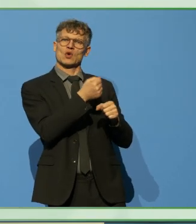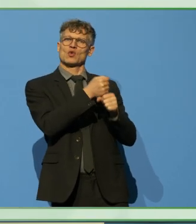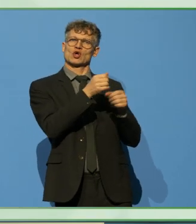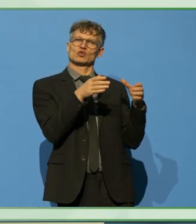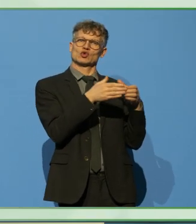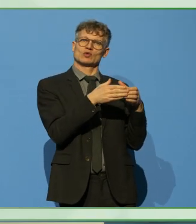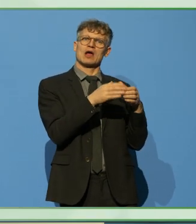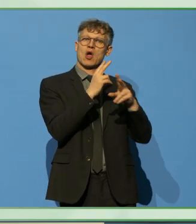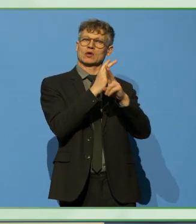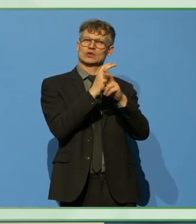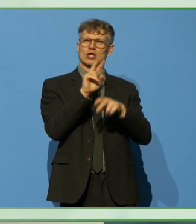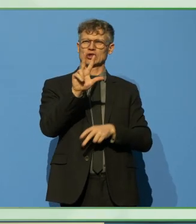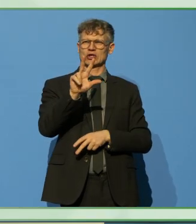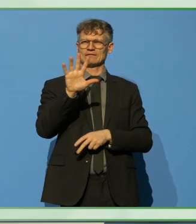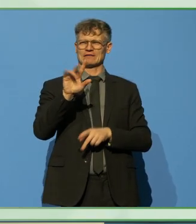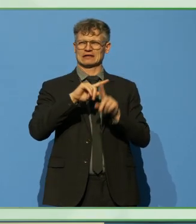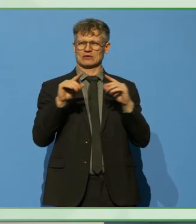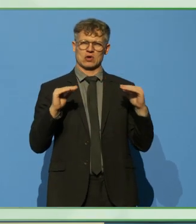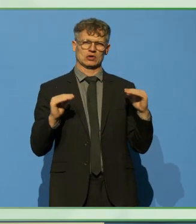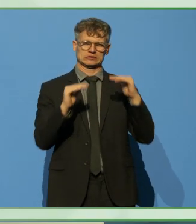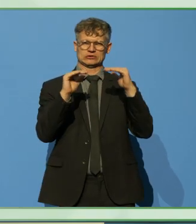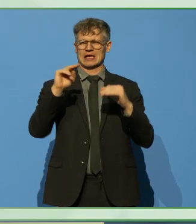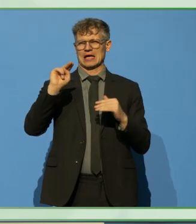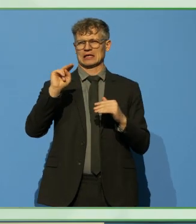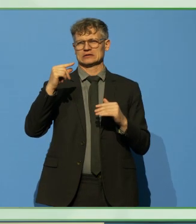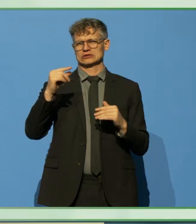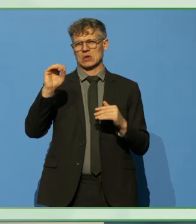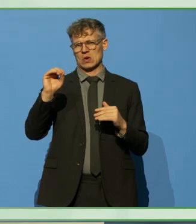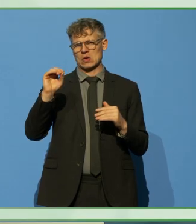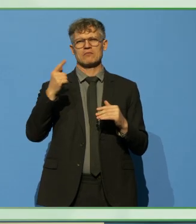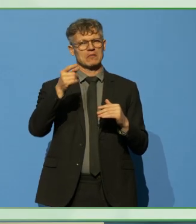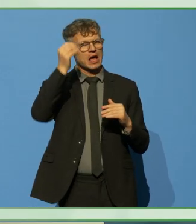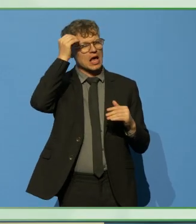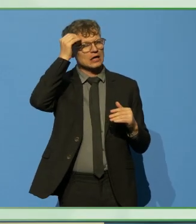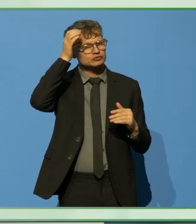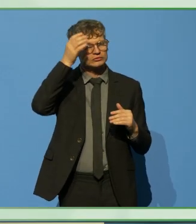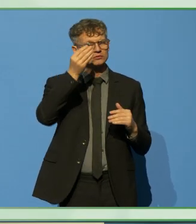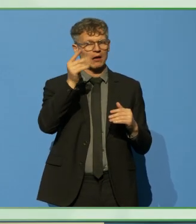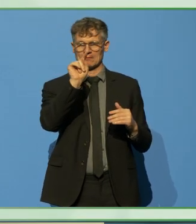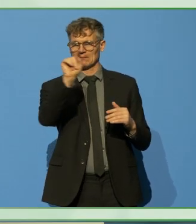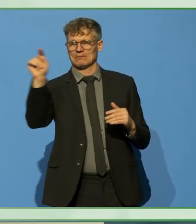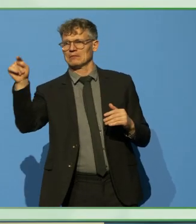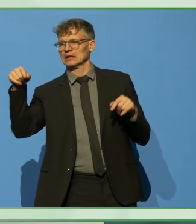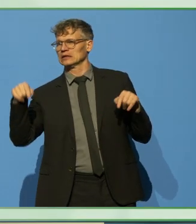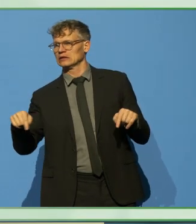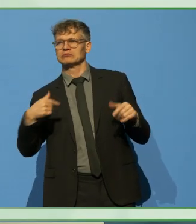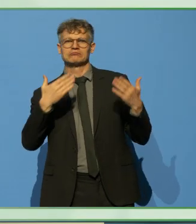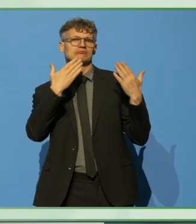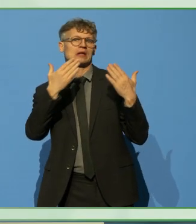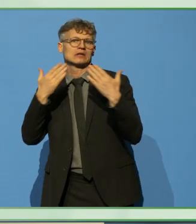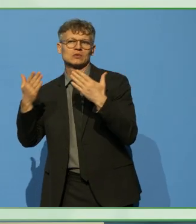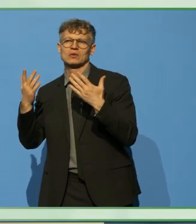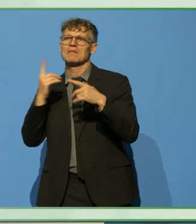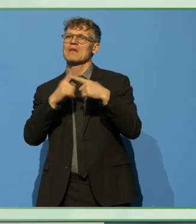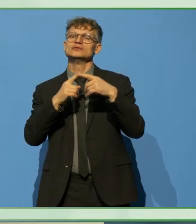in Austria to talk to them, and thanks a lot to the experts. They are here as well as some other colleagues from other national